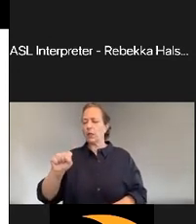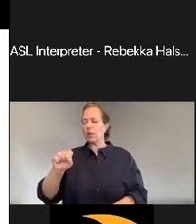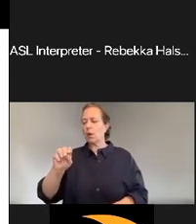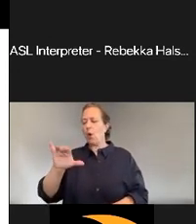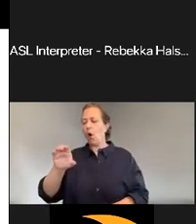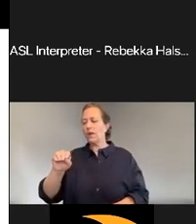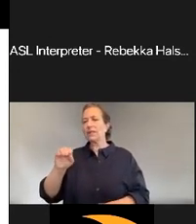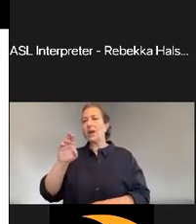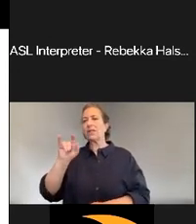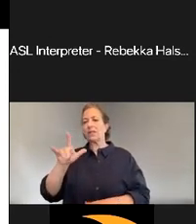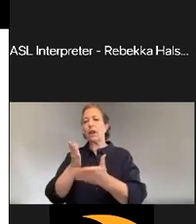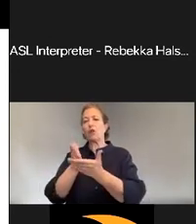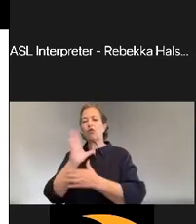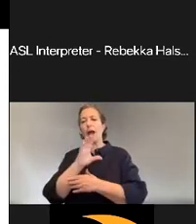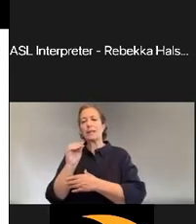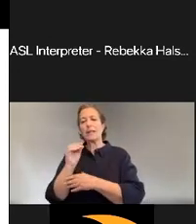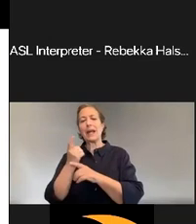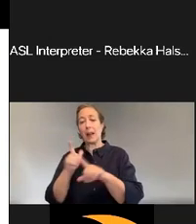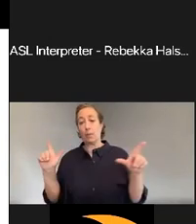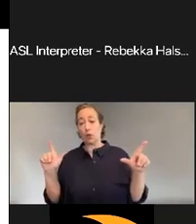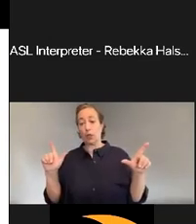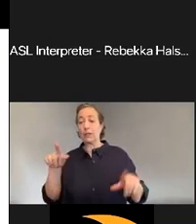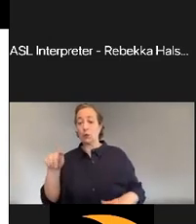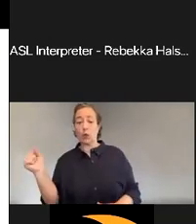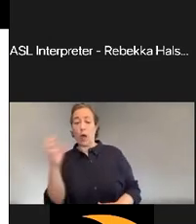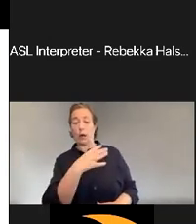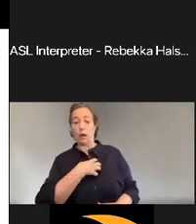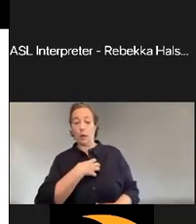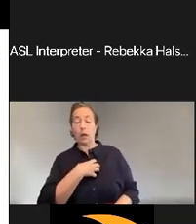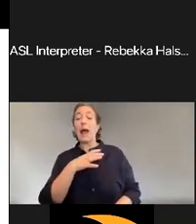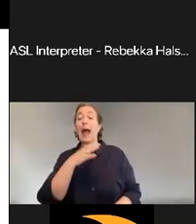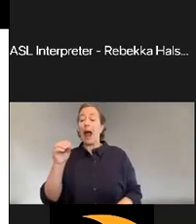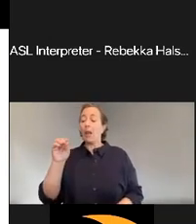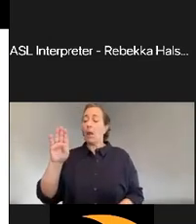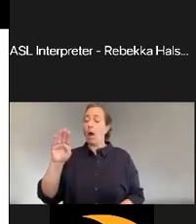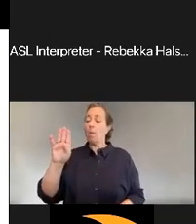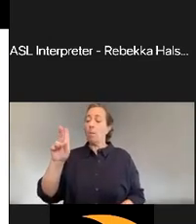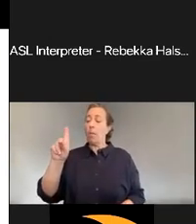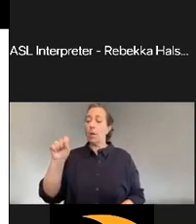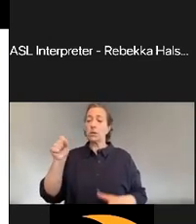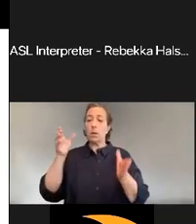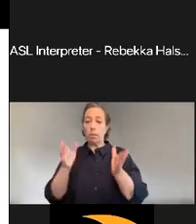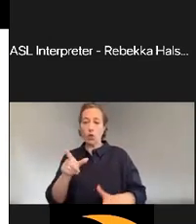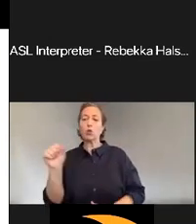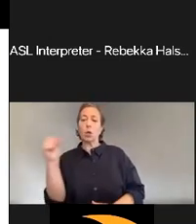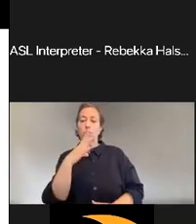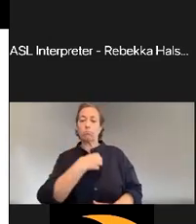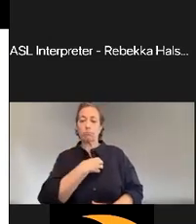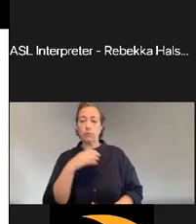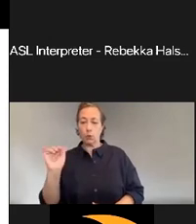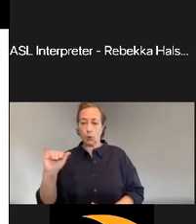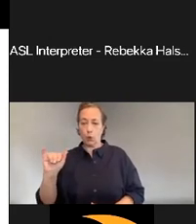Liberties, where you can make a complaint, and then also the ombudsperson, where you can also make a complaint. And again, I